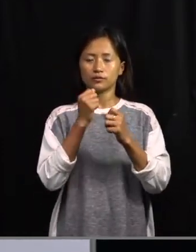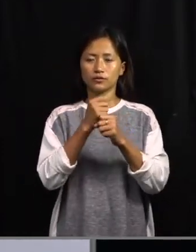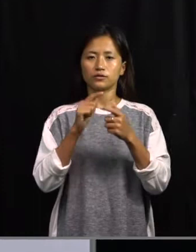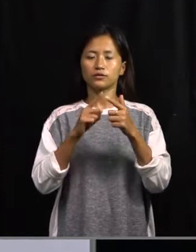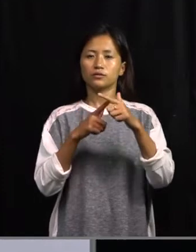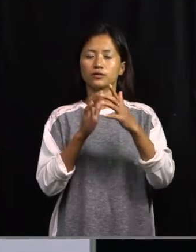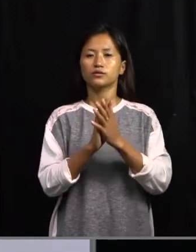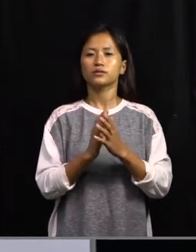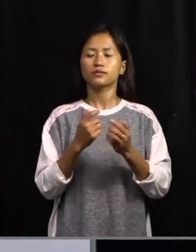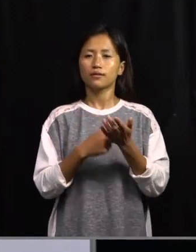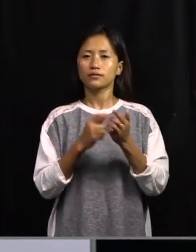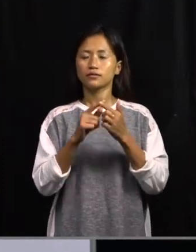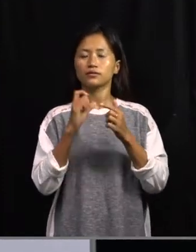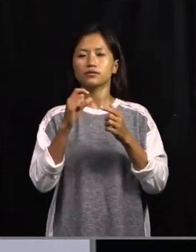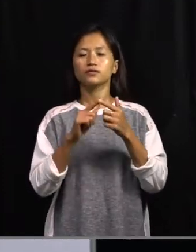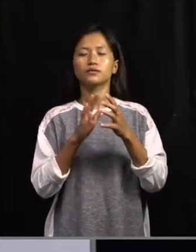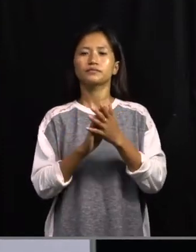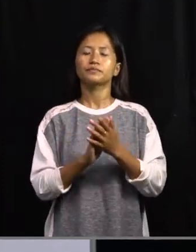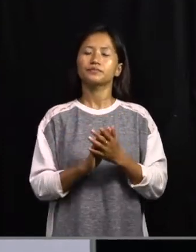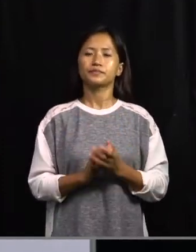government's money,